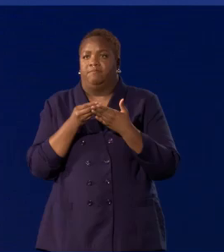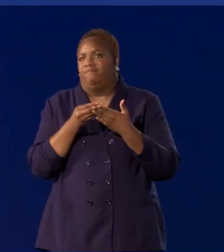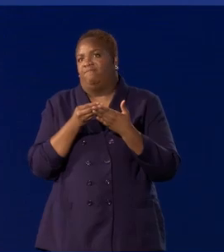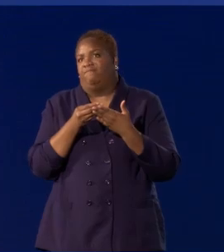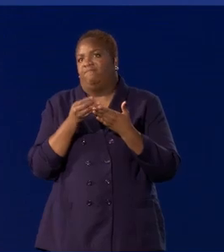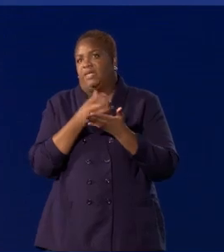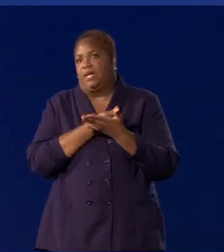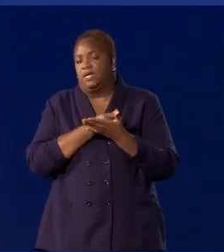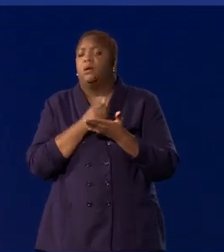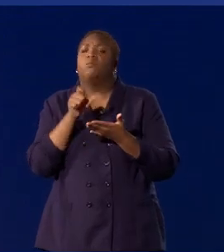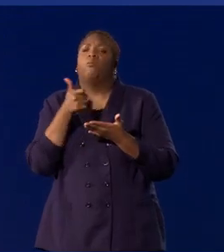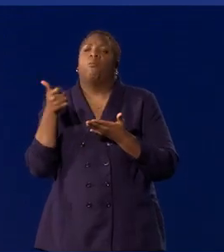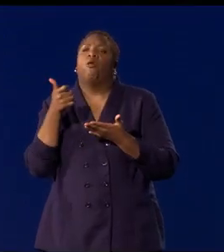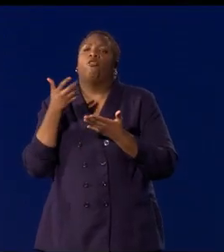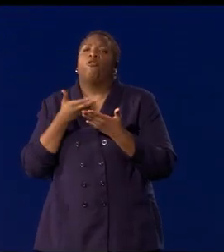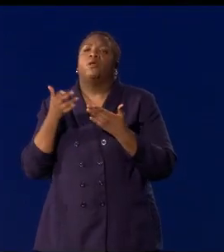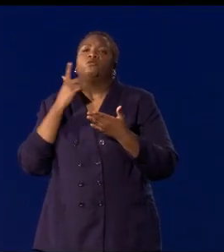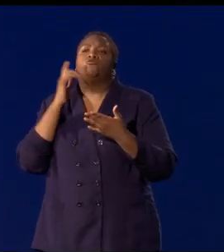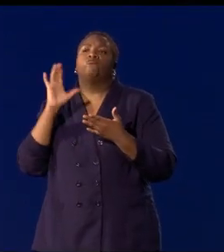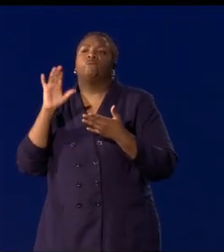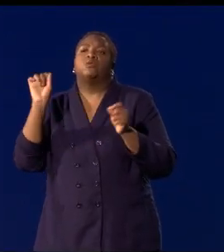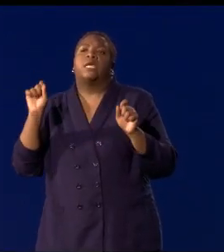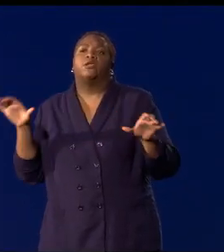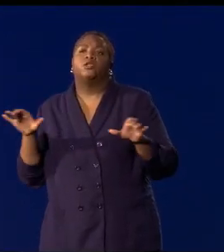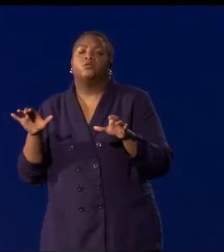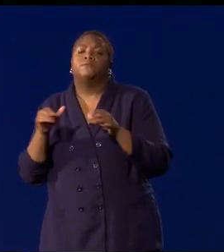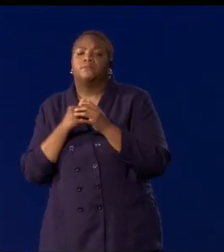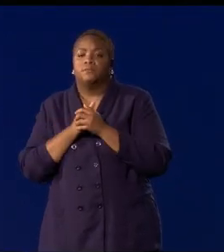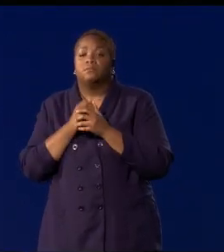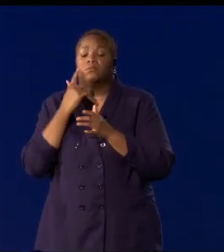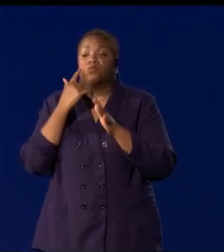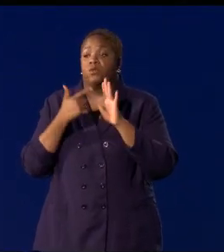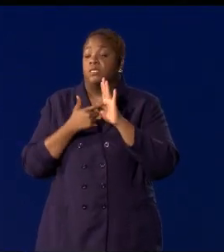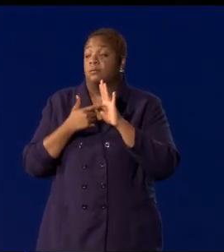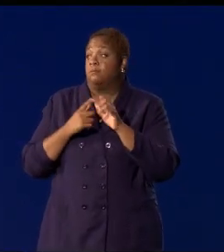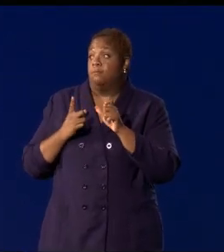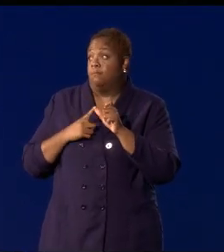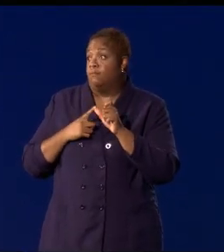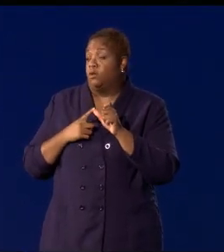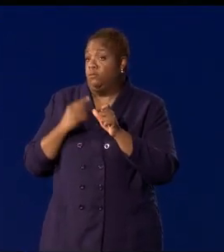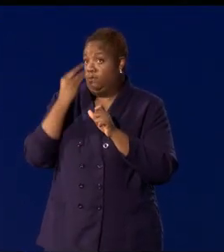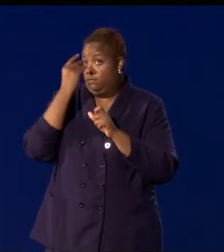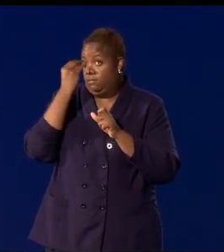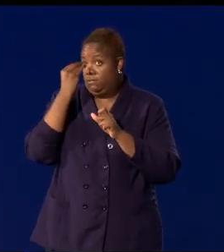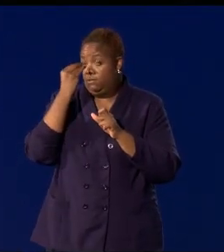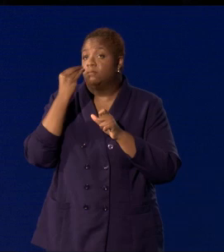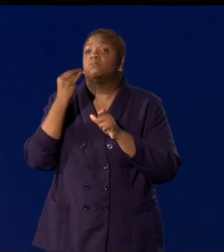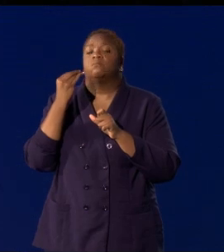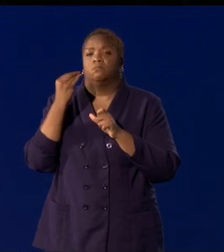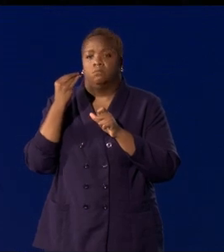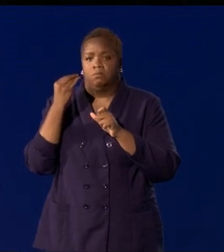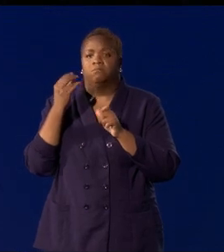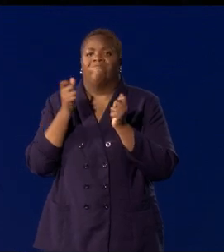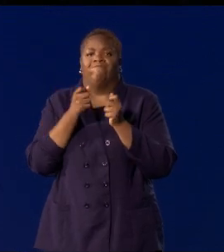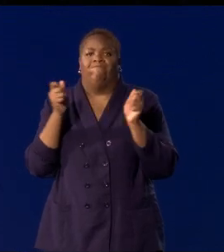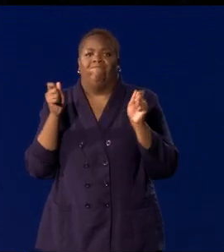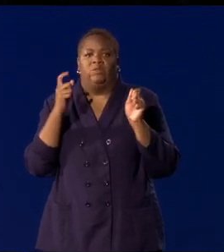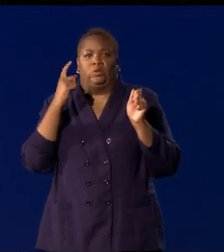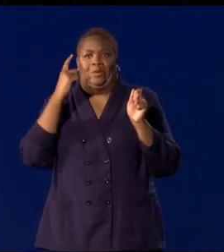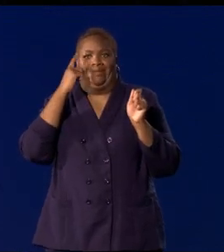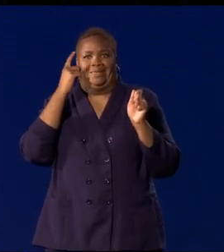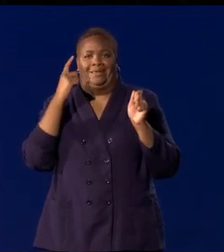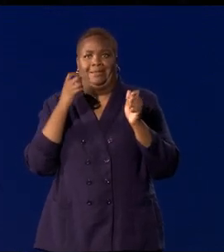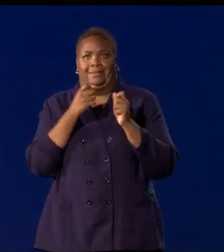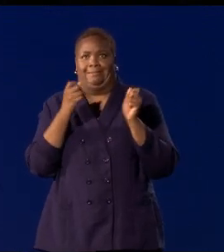that you can explore. For example, first and foremost, consider transparency to be your friend,